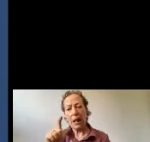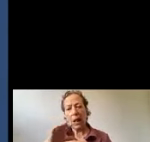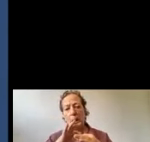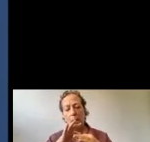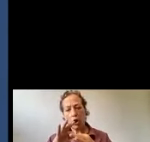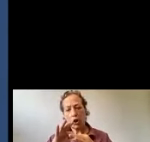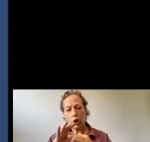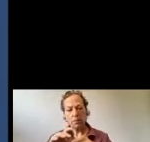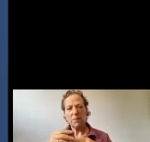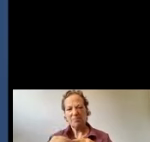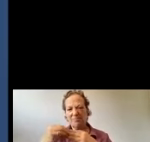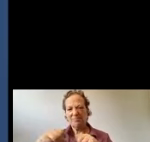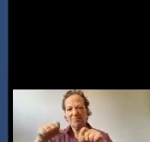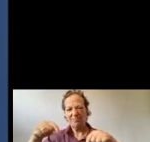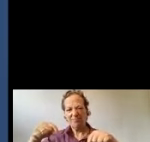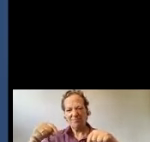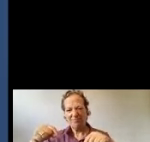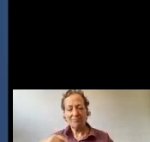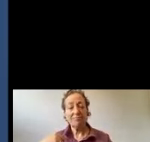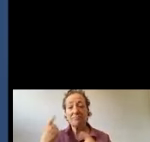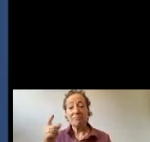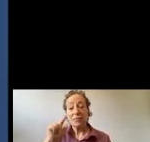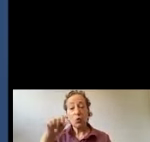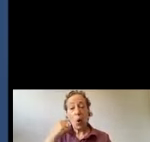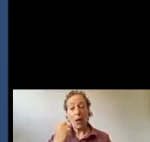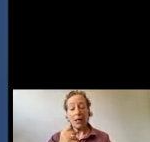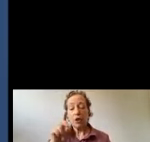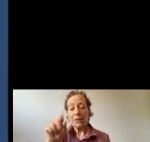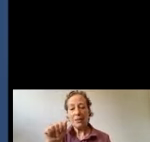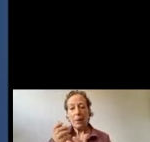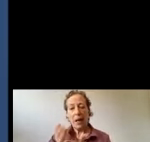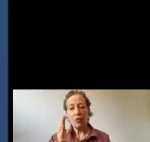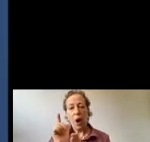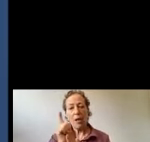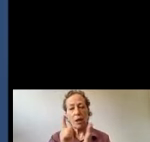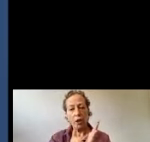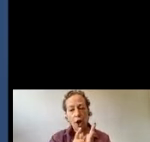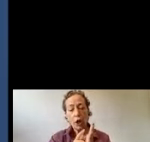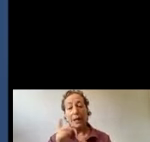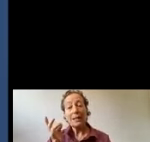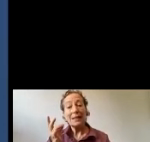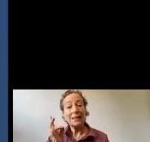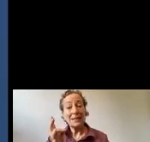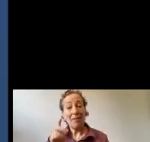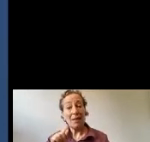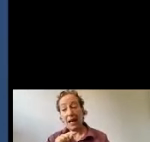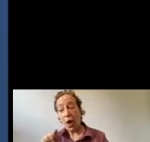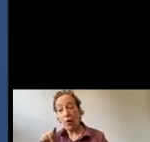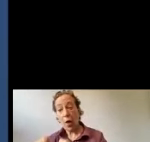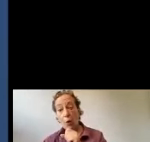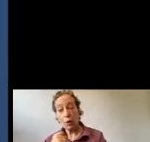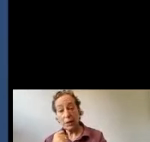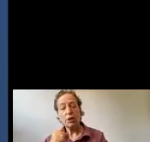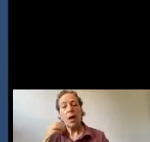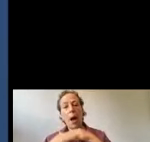series. I have nearly 20 years of experience as a disability rights attorney, and for 17 of those years, I helped build and then